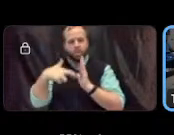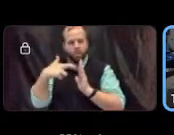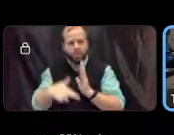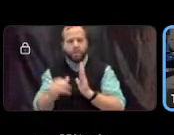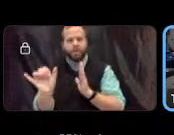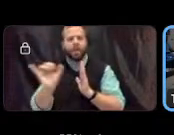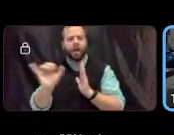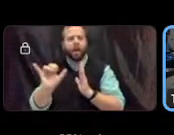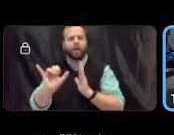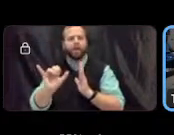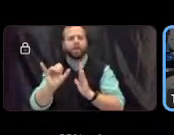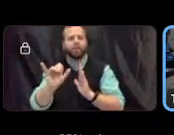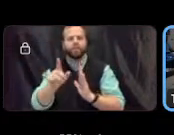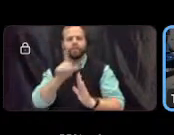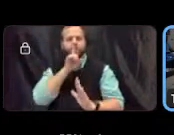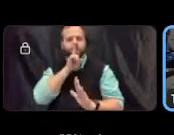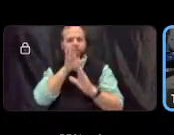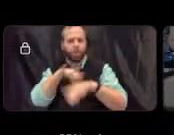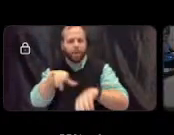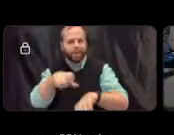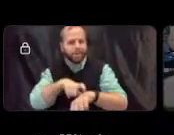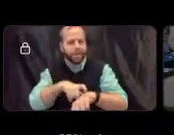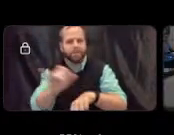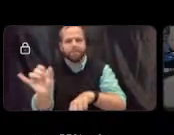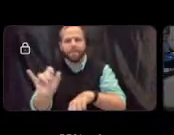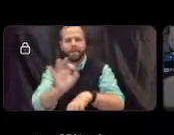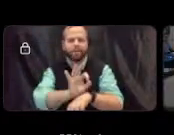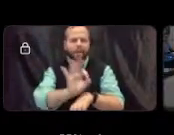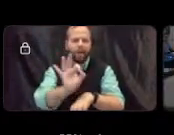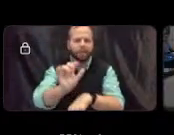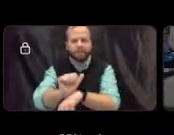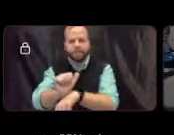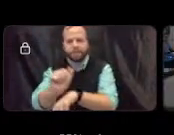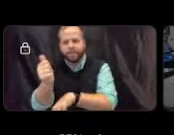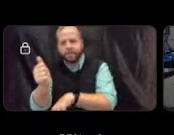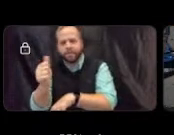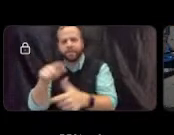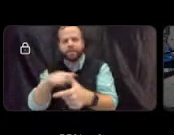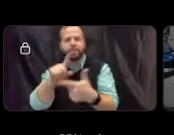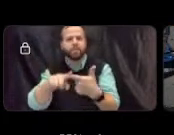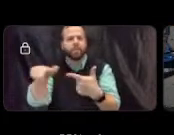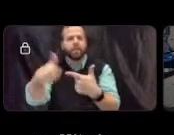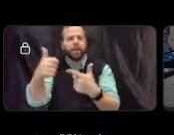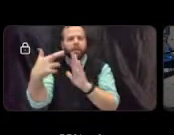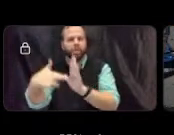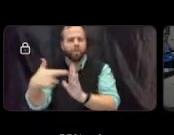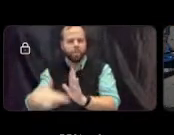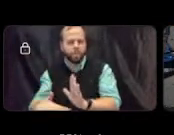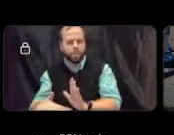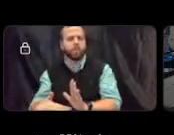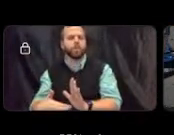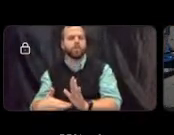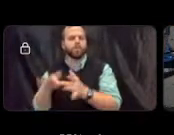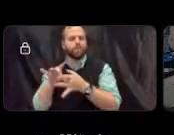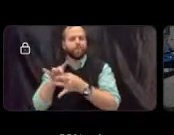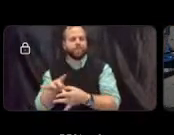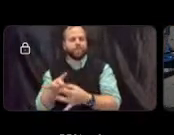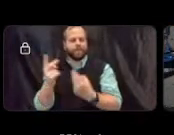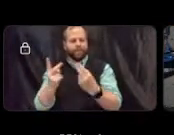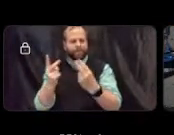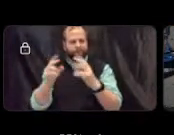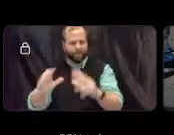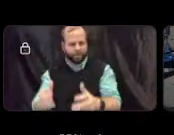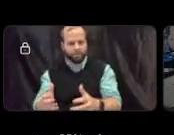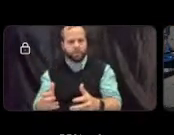time of 9 or 10 p.m. and some other rules that there will be only up to 4 guests. Is there a